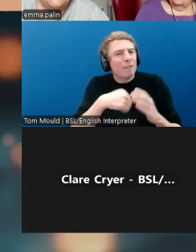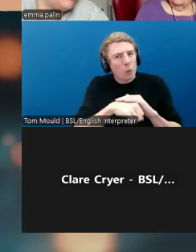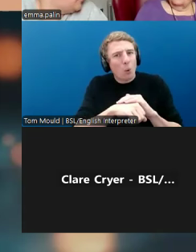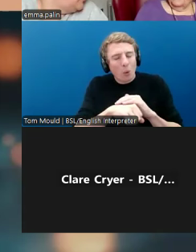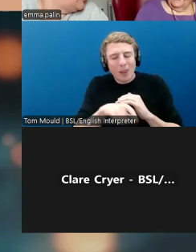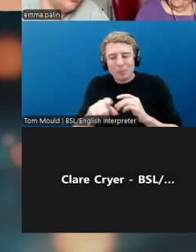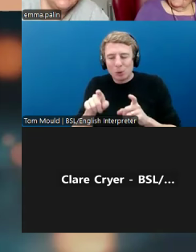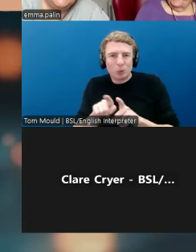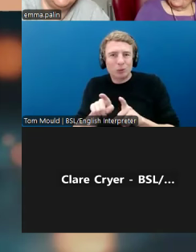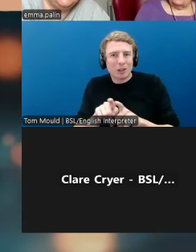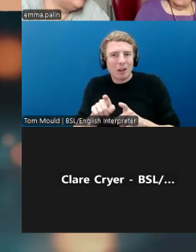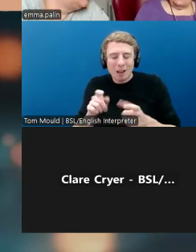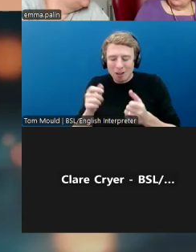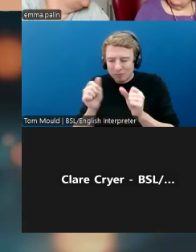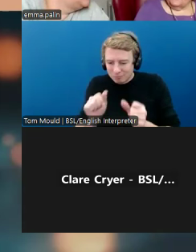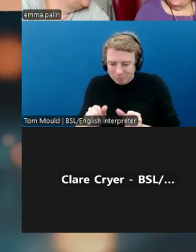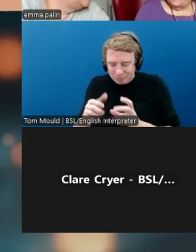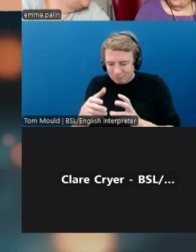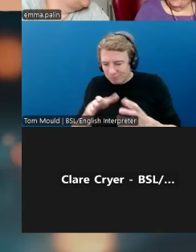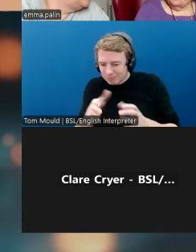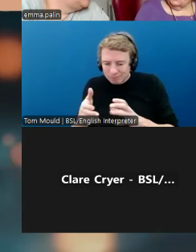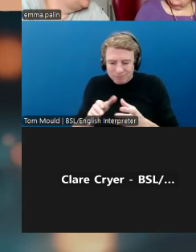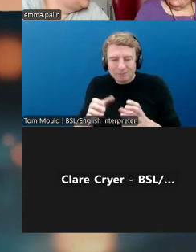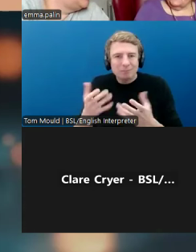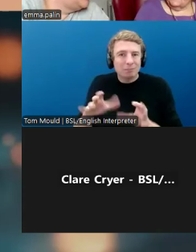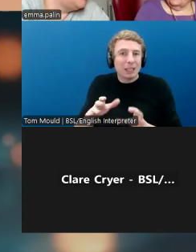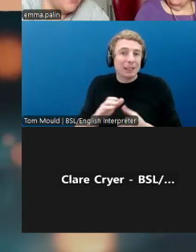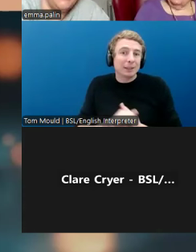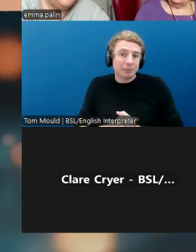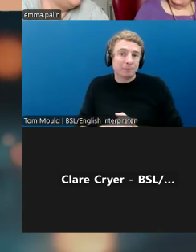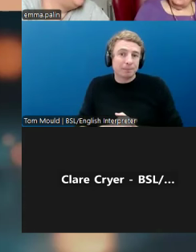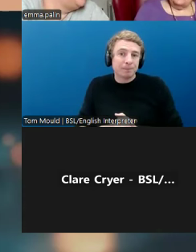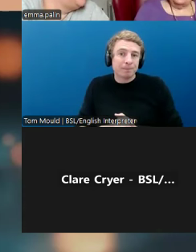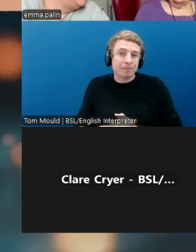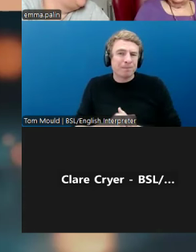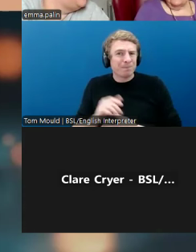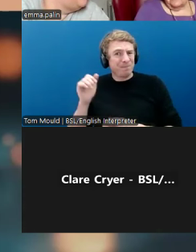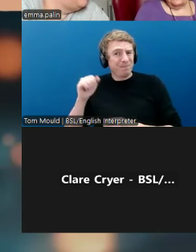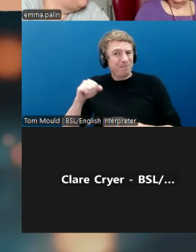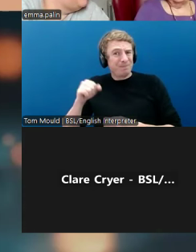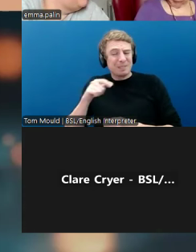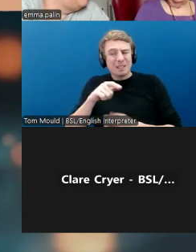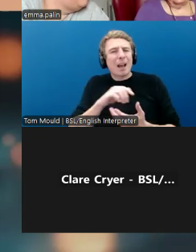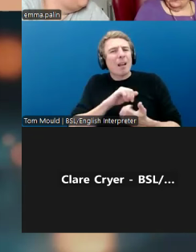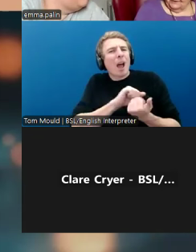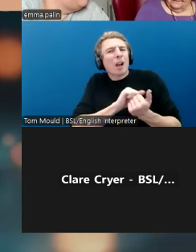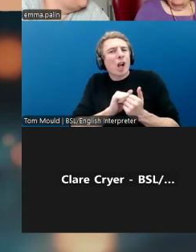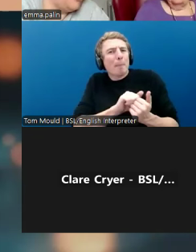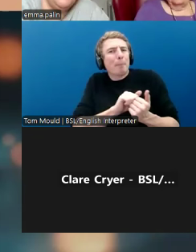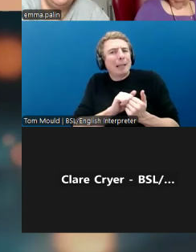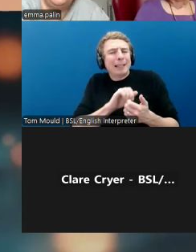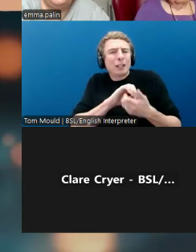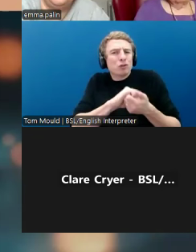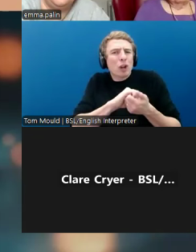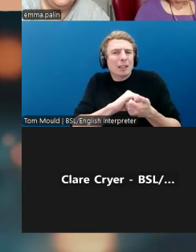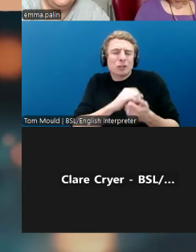making ceramic models. Yes, that's where company is so important, isn't it? Yeah. They're getting company, they're getting friendship, they've been included.